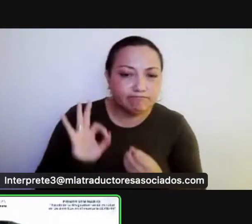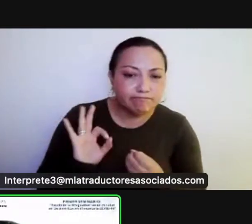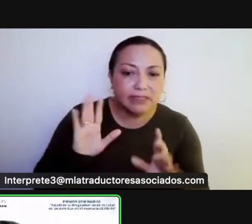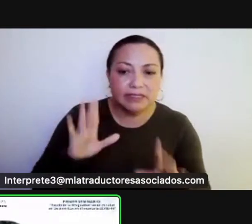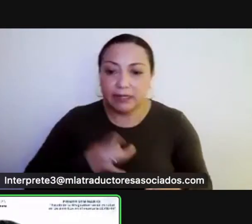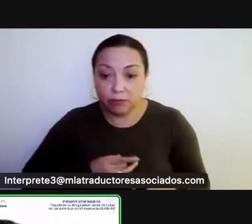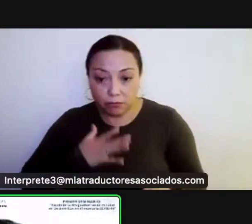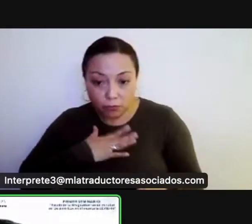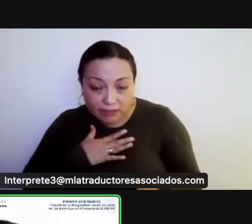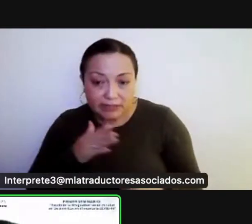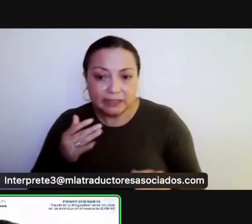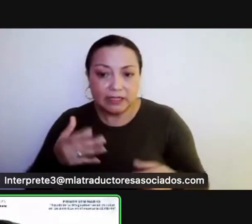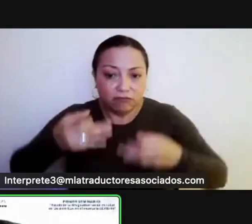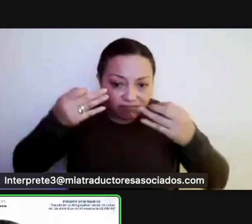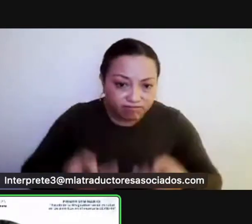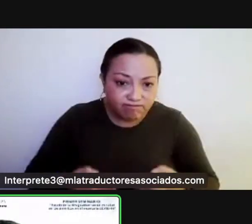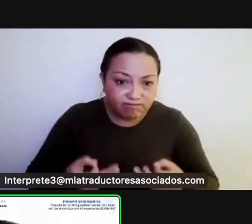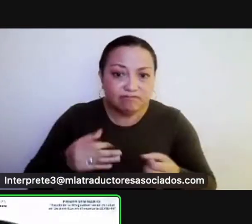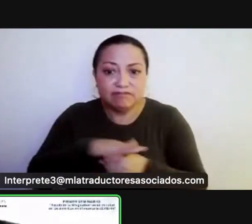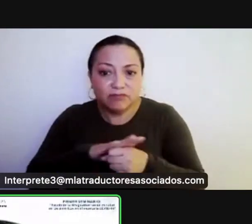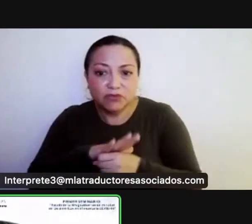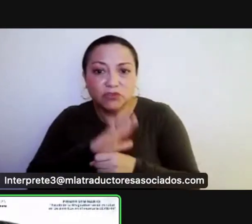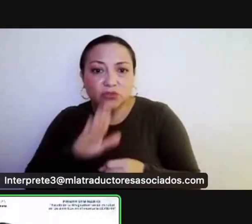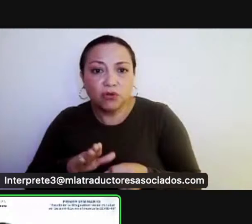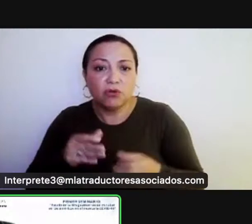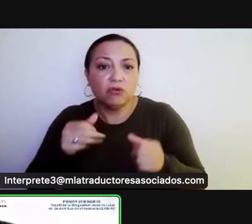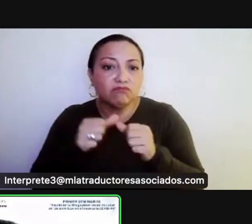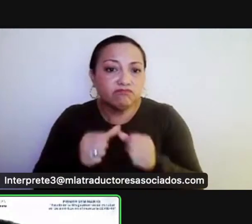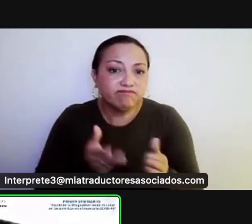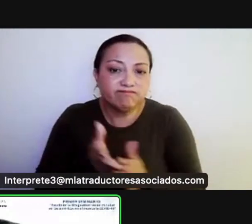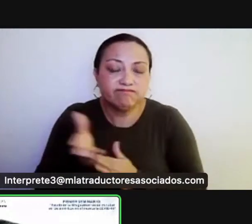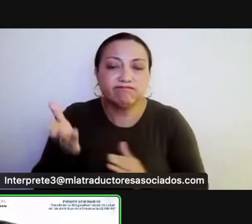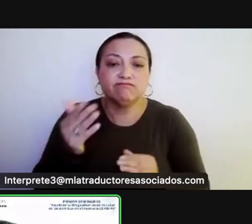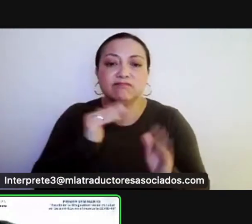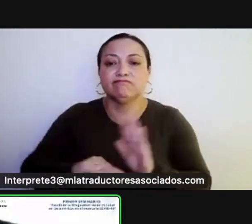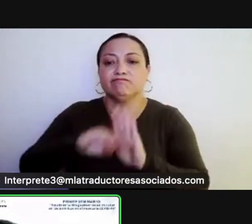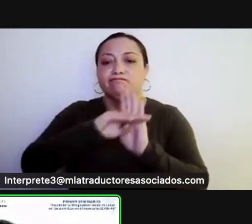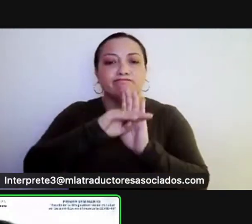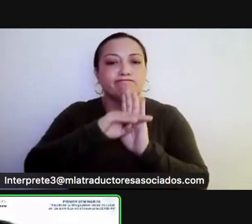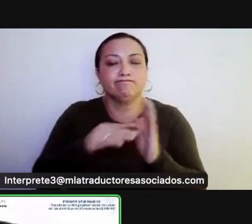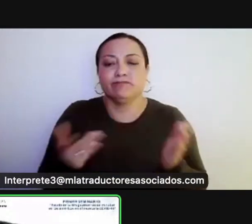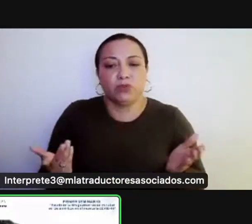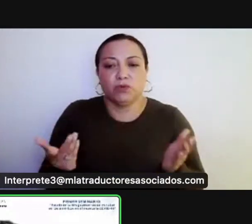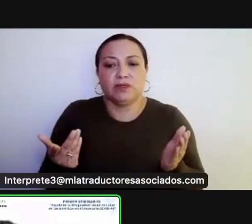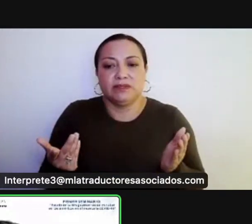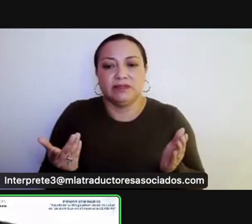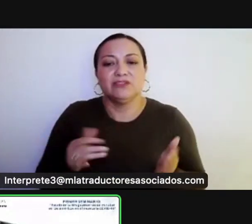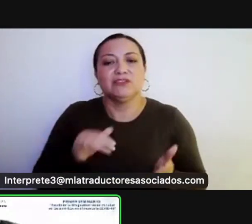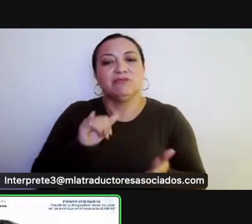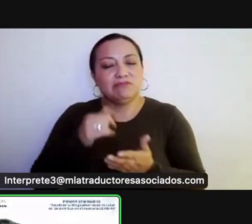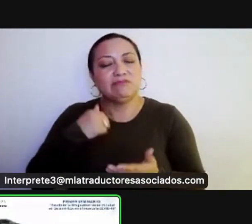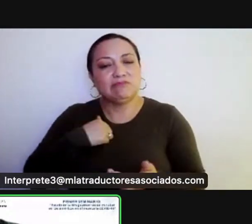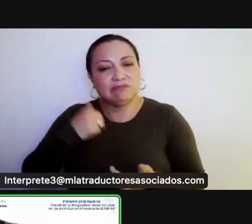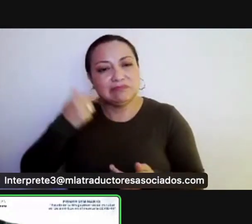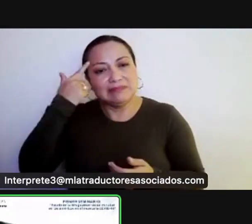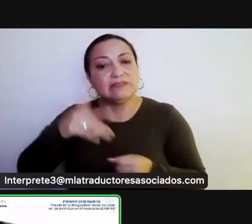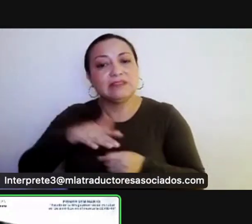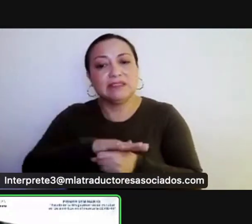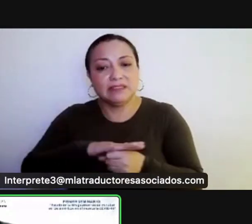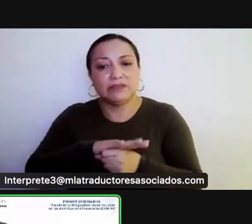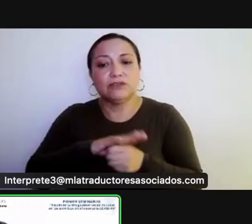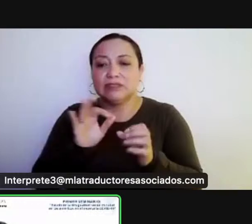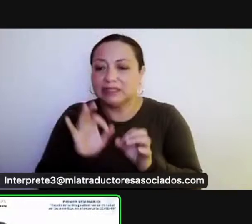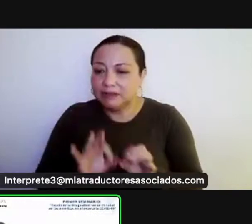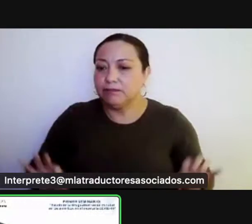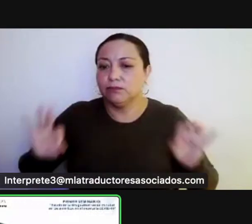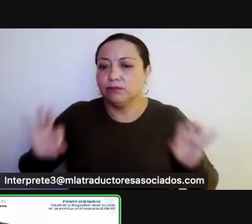on the timeliness, constancy, permanency of the standardization. So I do believe that this is a